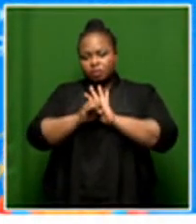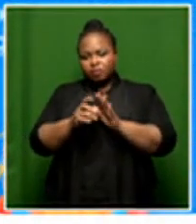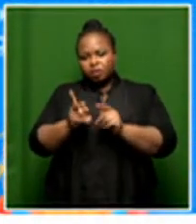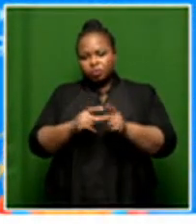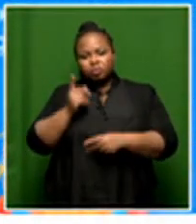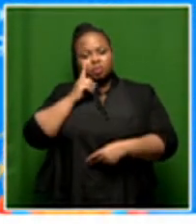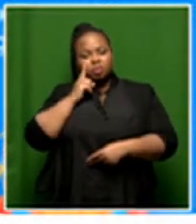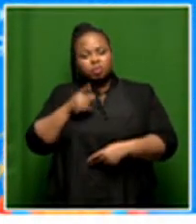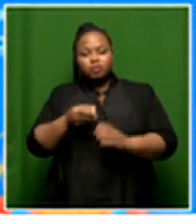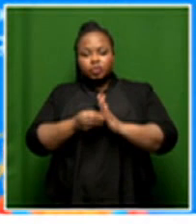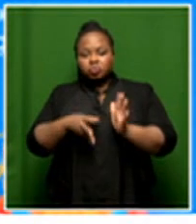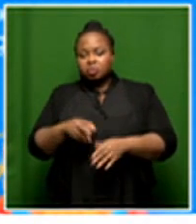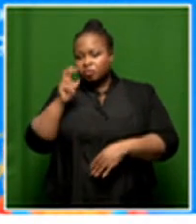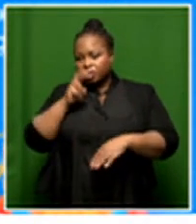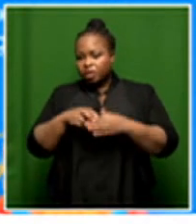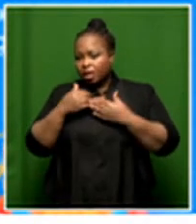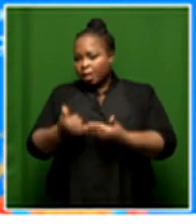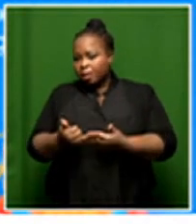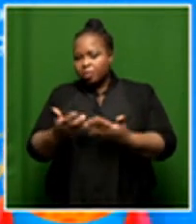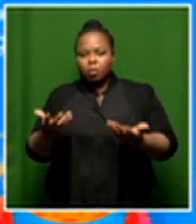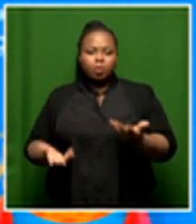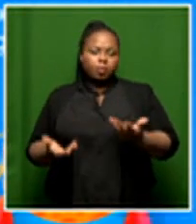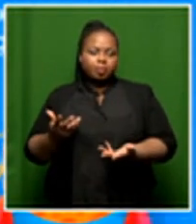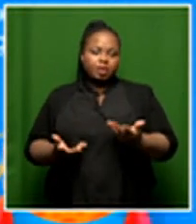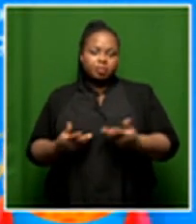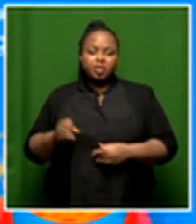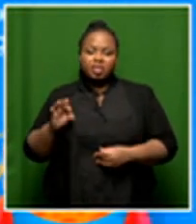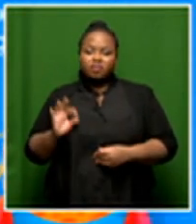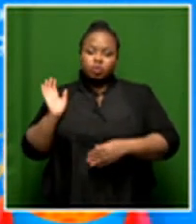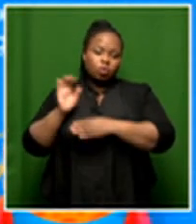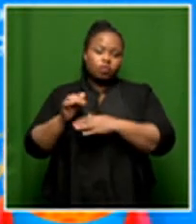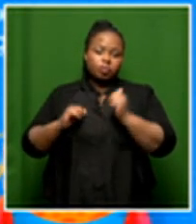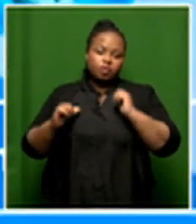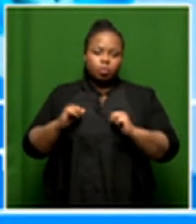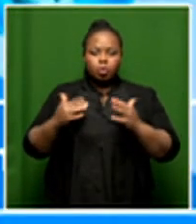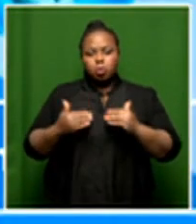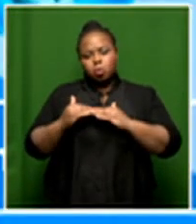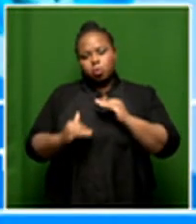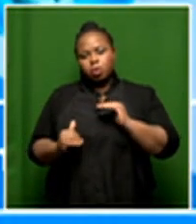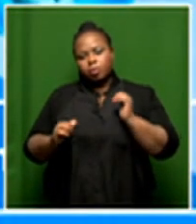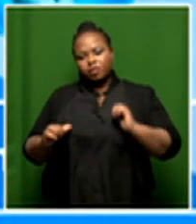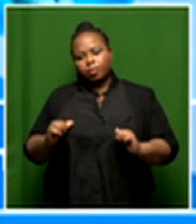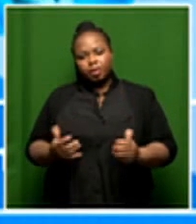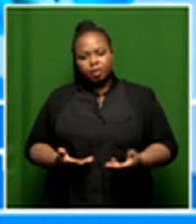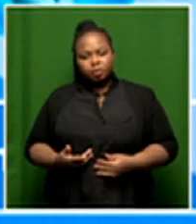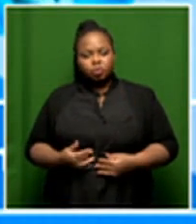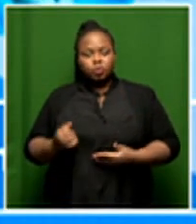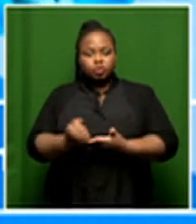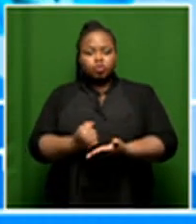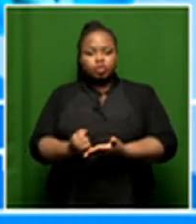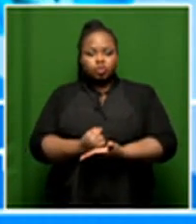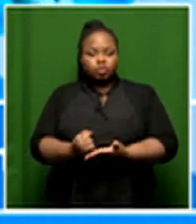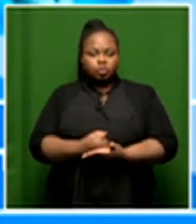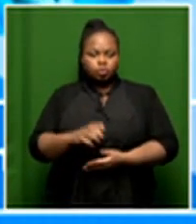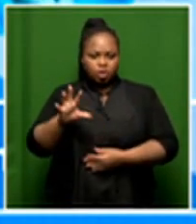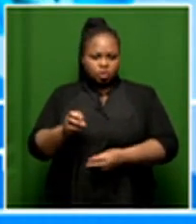areas where the student needs assistance and where the student maybe is overperforming or again underperforming. When registering the student, we